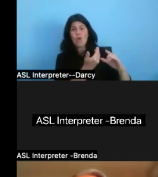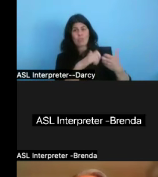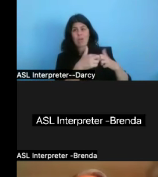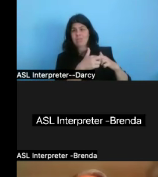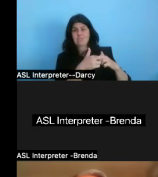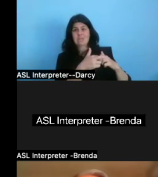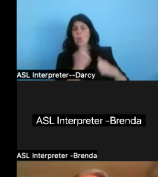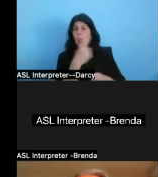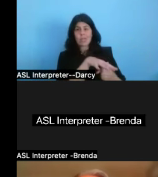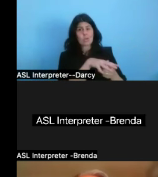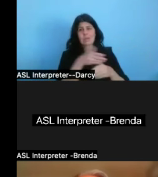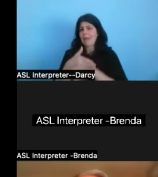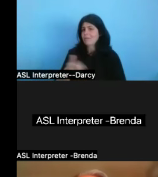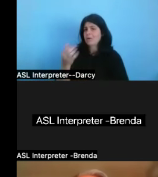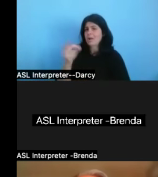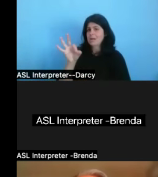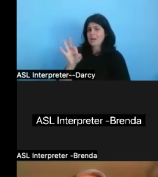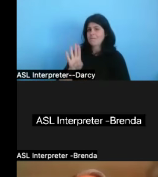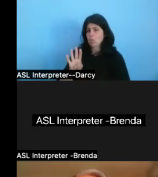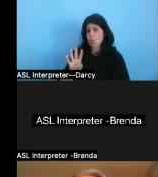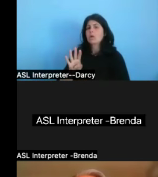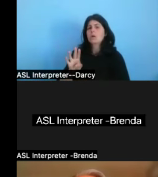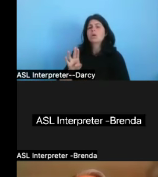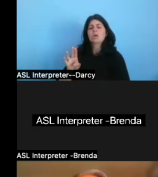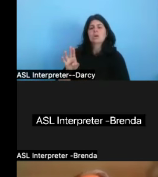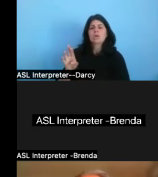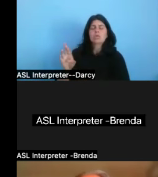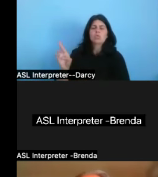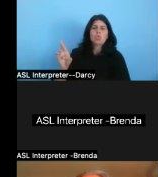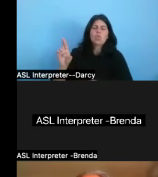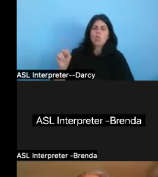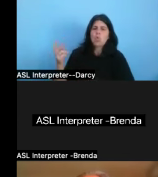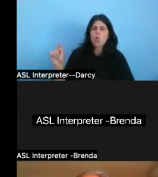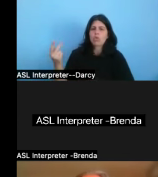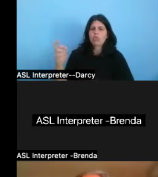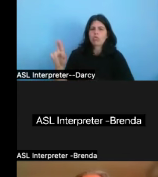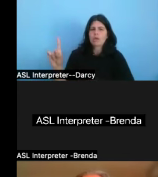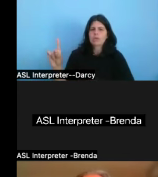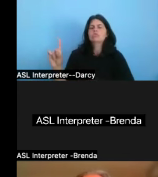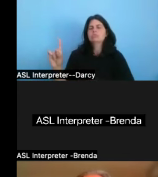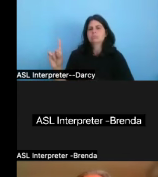location after the 1994 Northridge earthquake on Balboa Boulevard. Next.